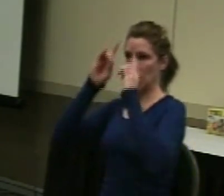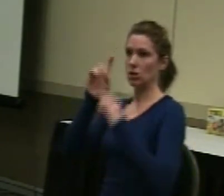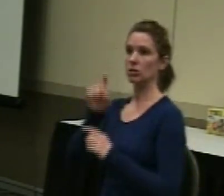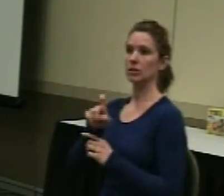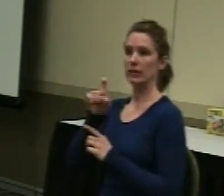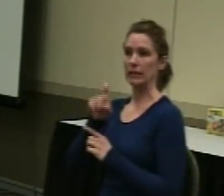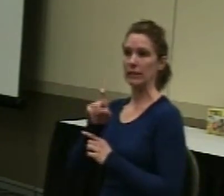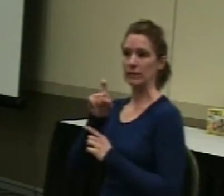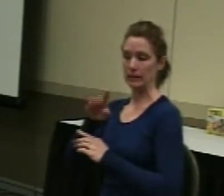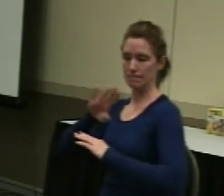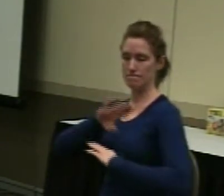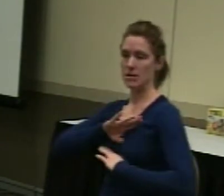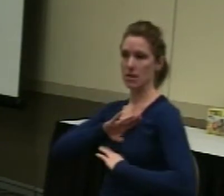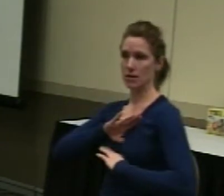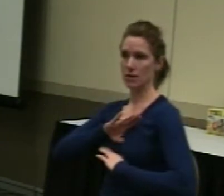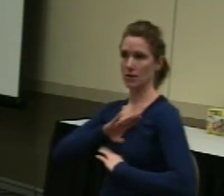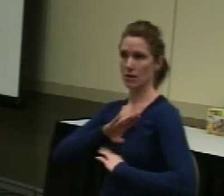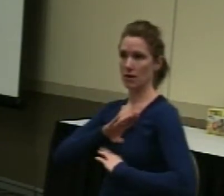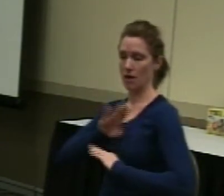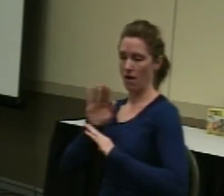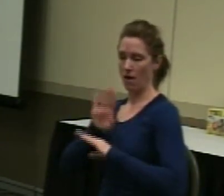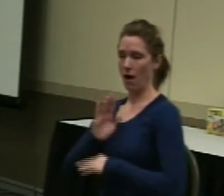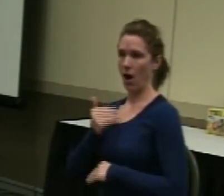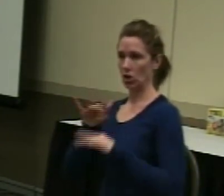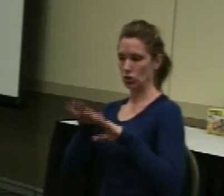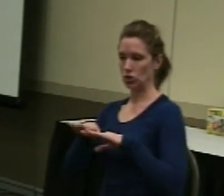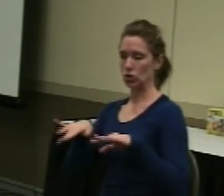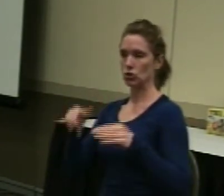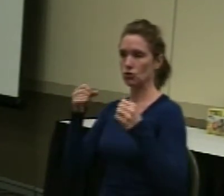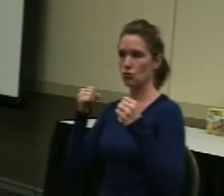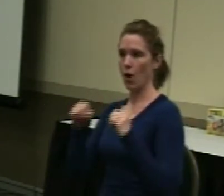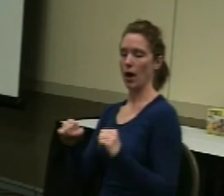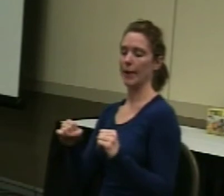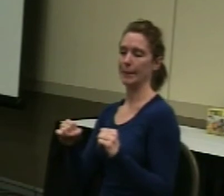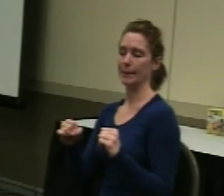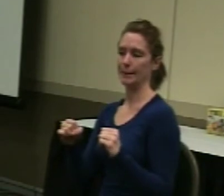needs of the children we are trying to